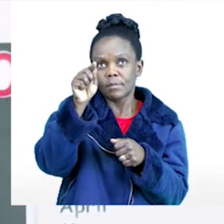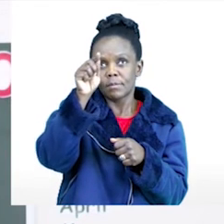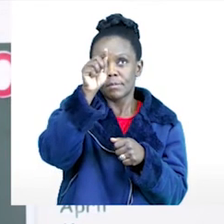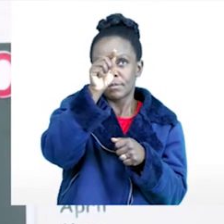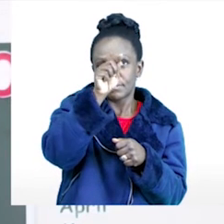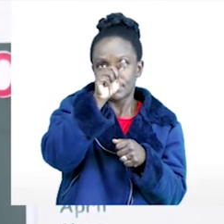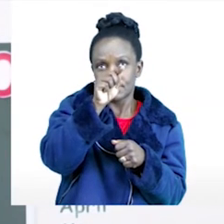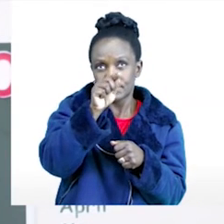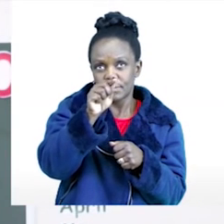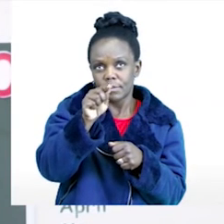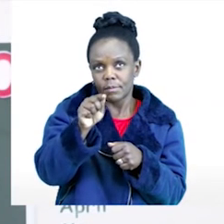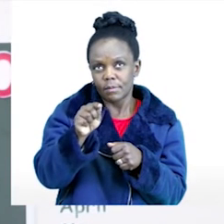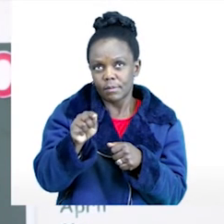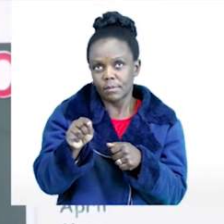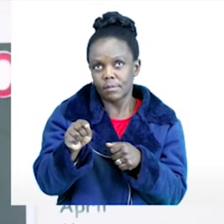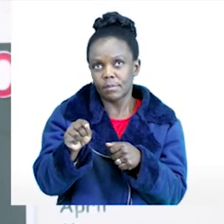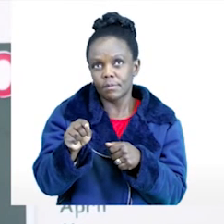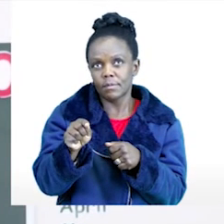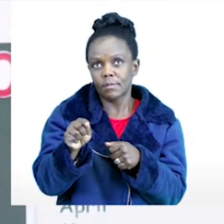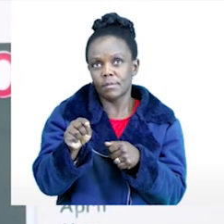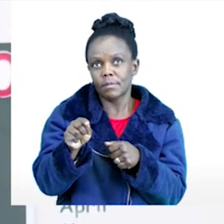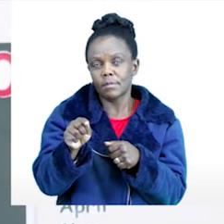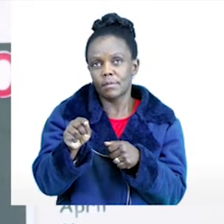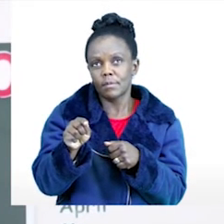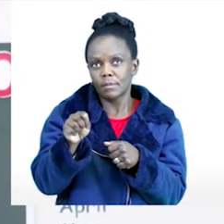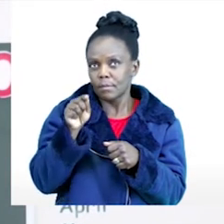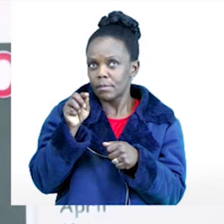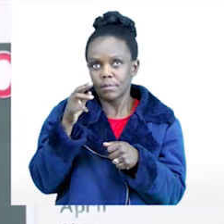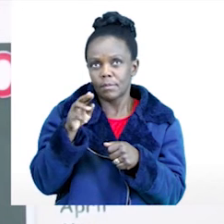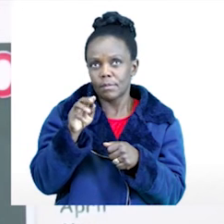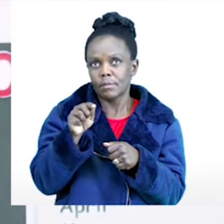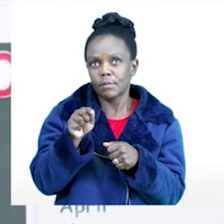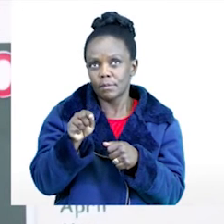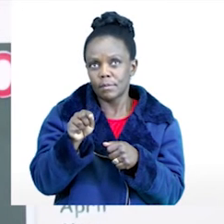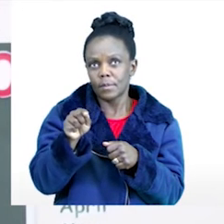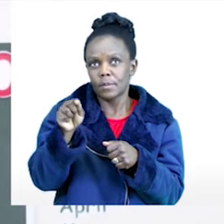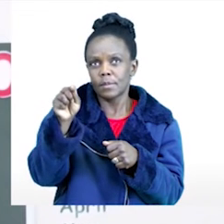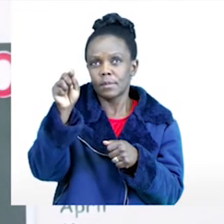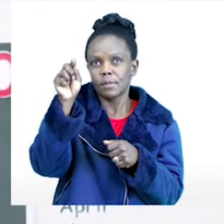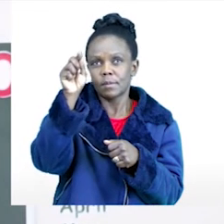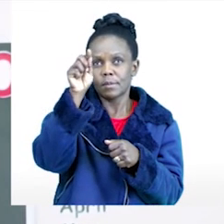round, and down. Without lifting your pencil, up,